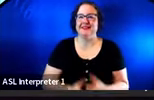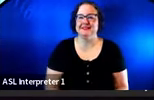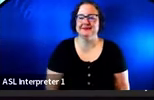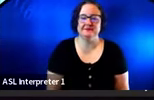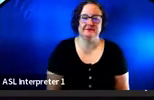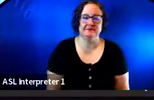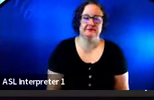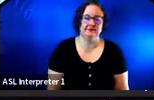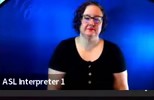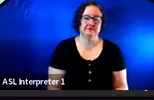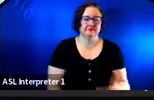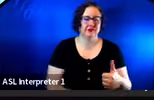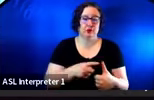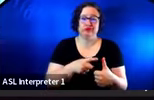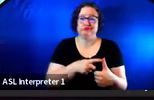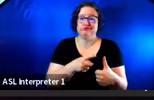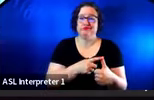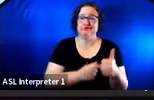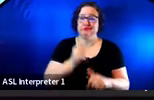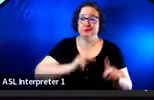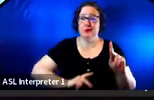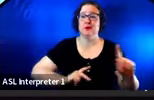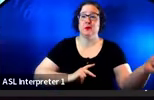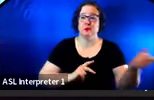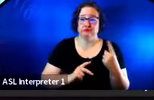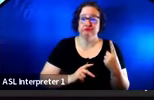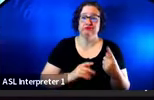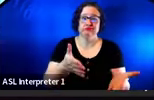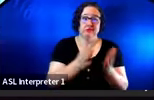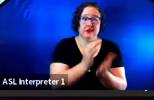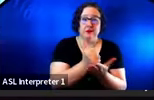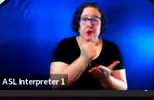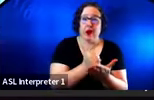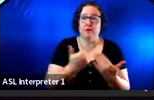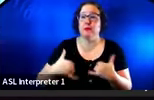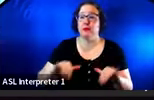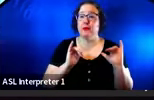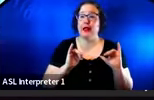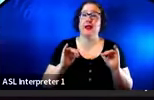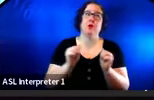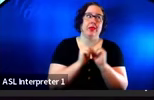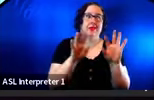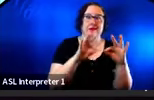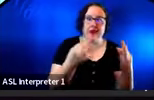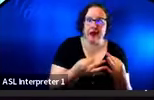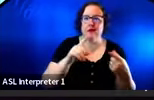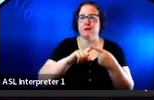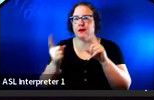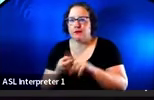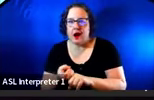And so largely a lot of the people that come to us as a charity asking for help, they want to play with their family, their friends,